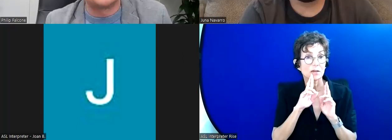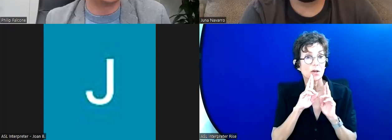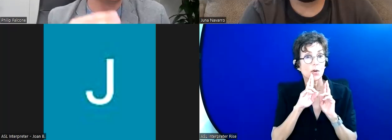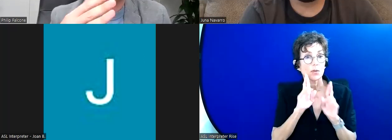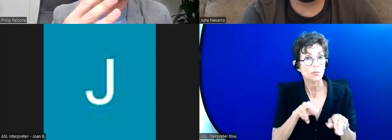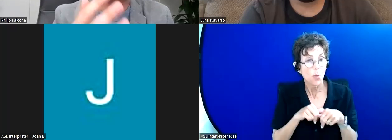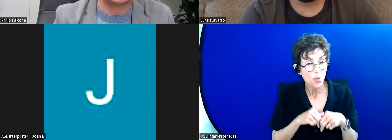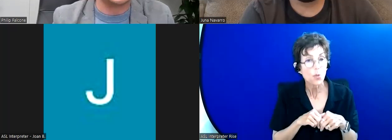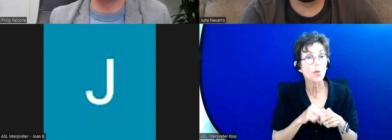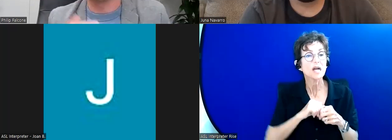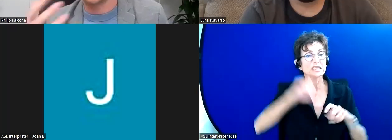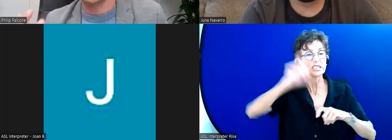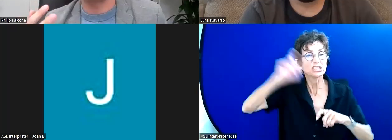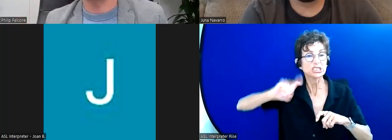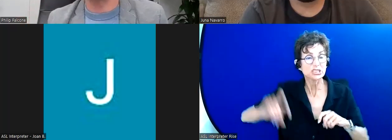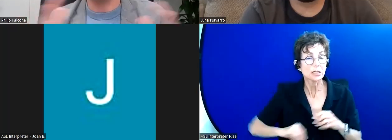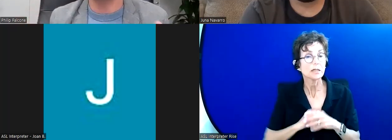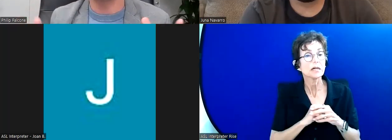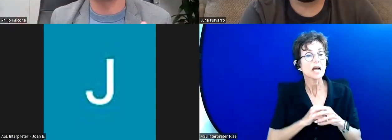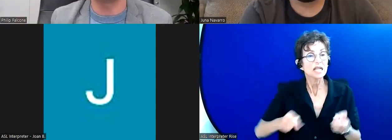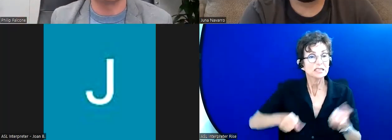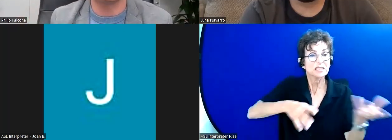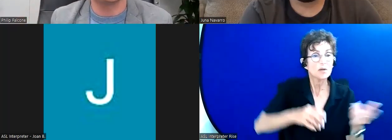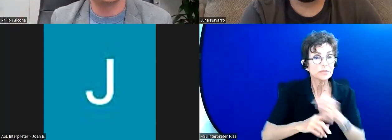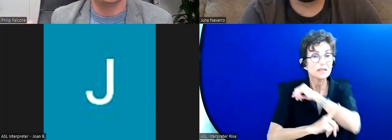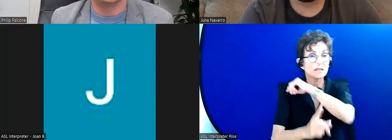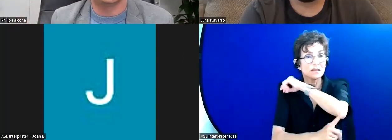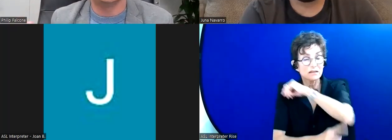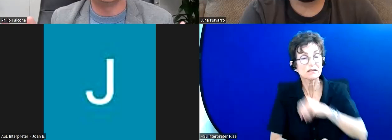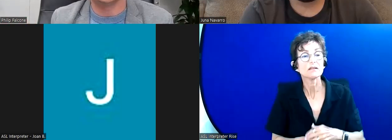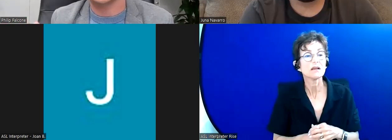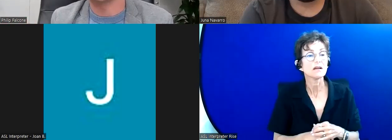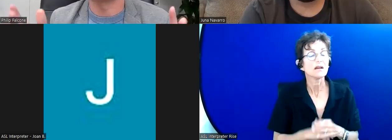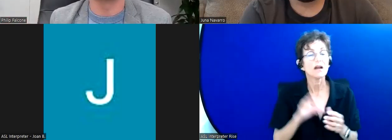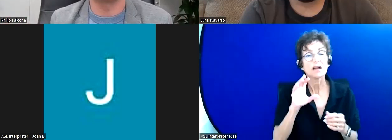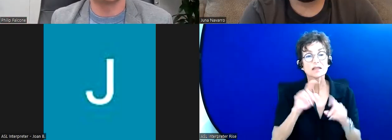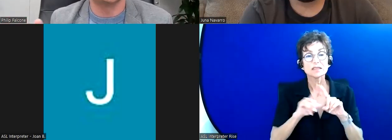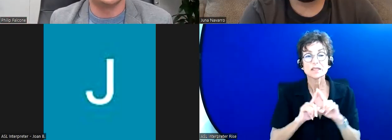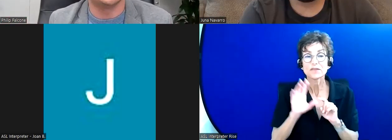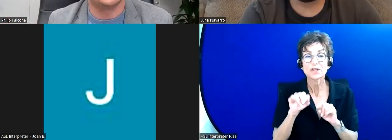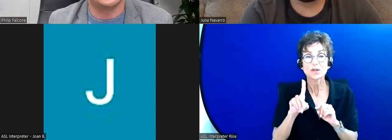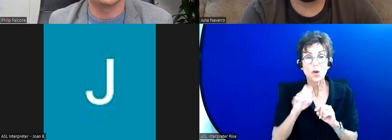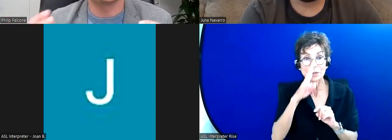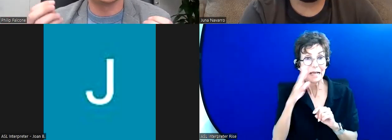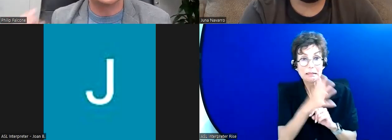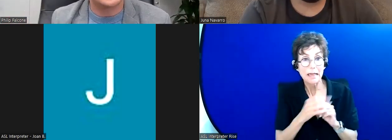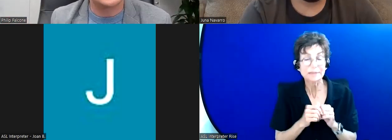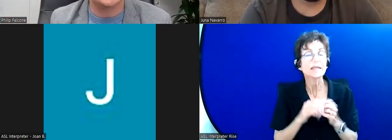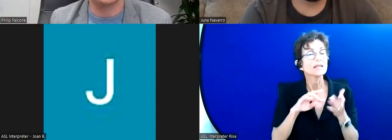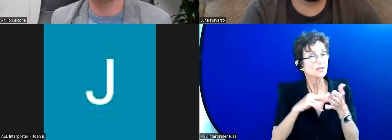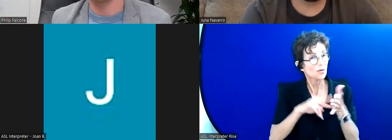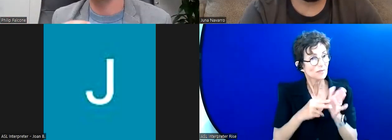graffiti, dumping, neglect, code violations, all these things that really make for not as desirable of a place from an